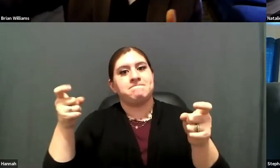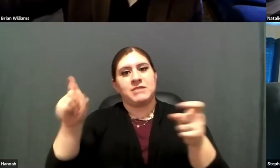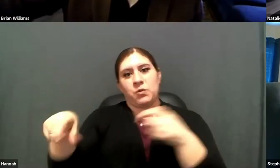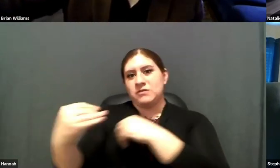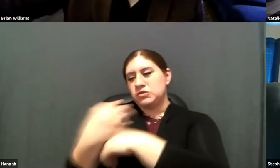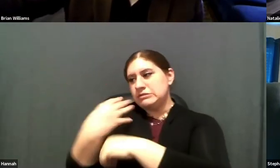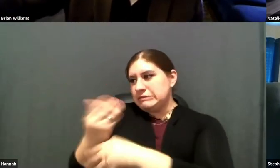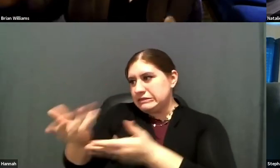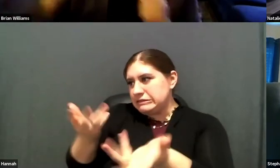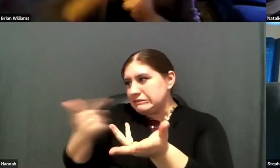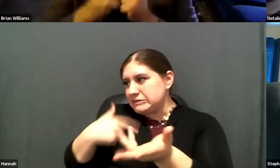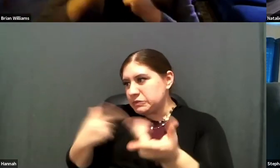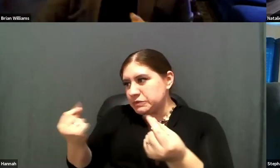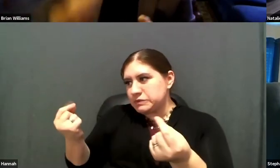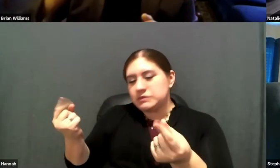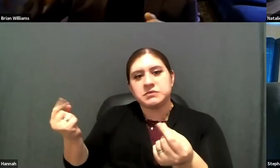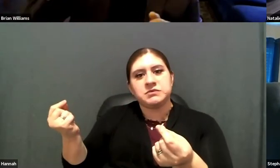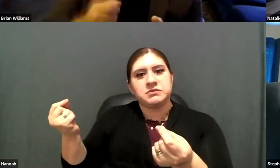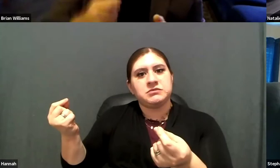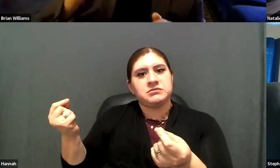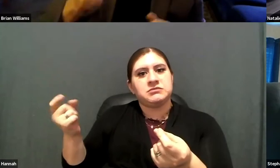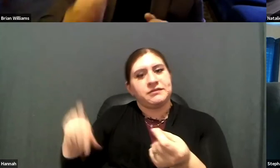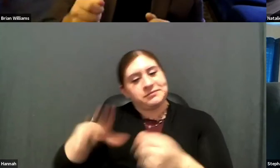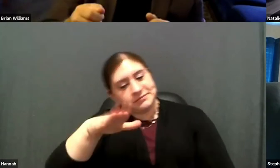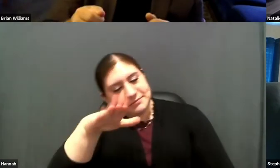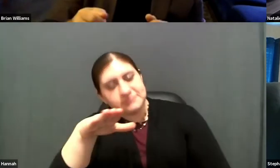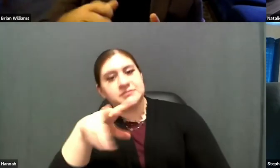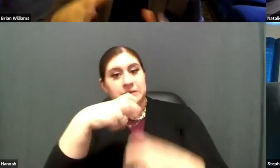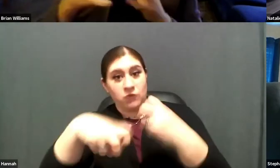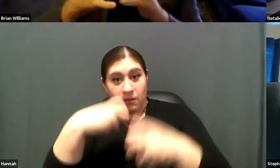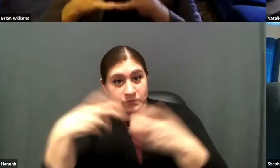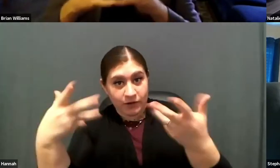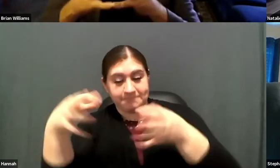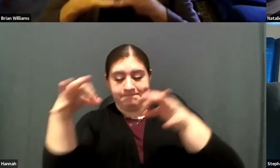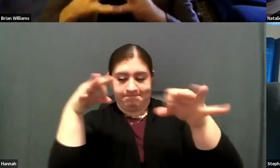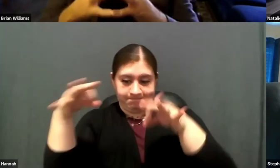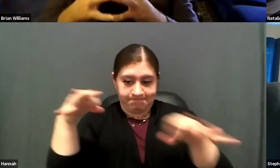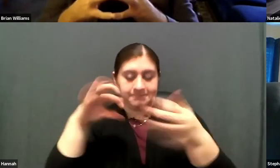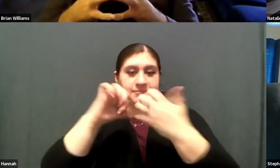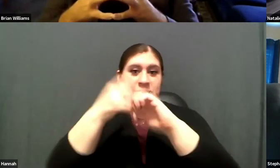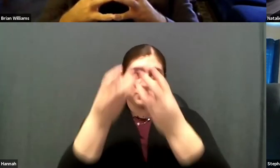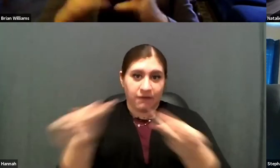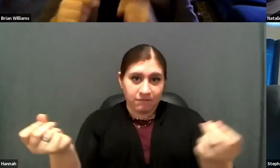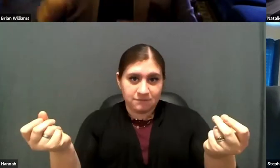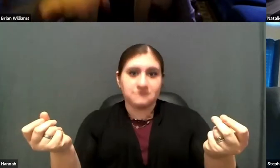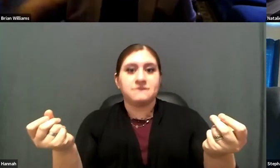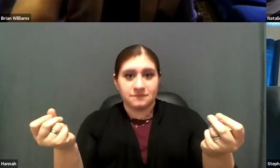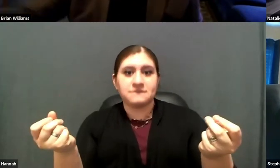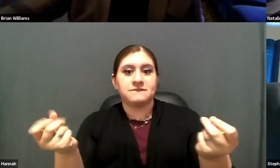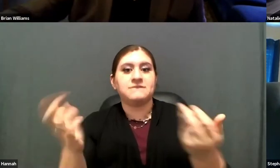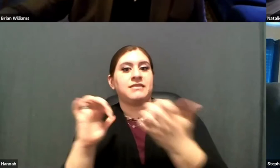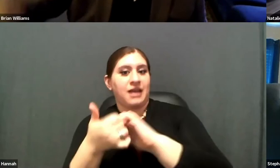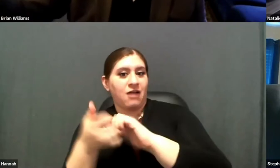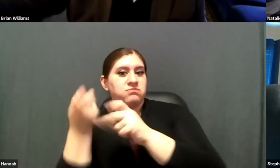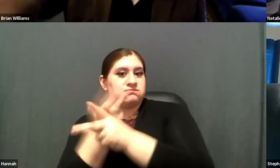them to be able to say, look, this is the problem. This is how we solve it. And this is how we take